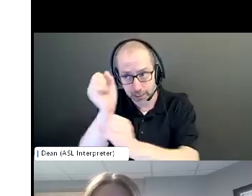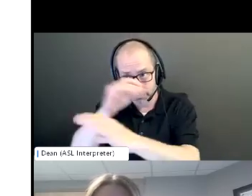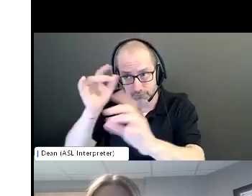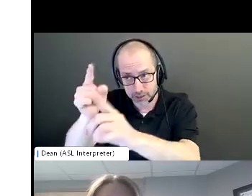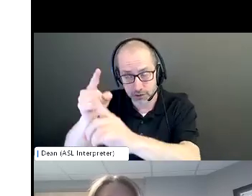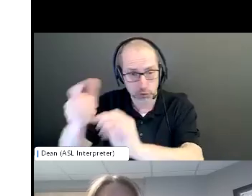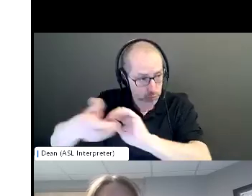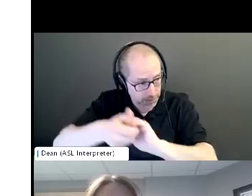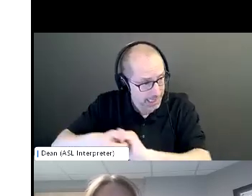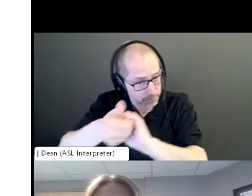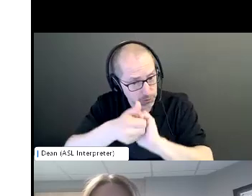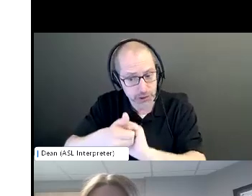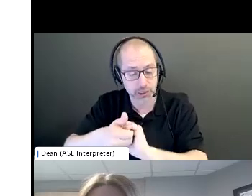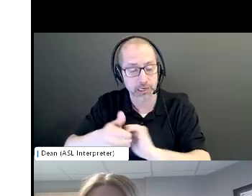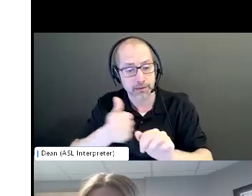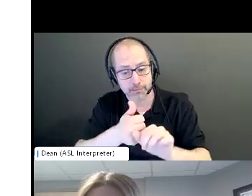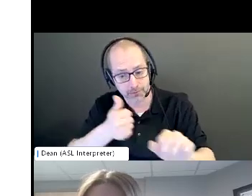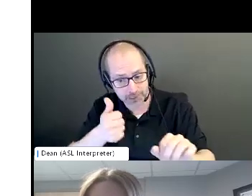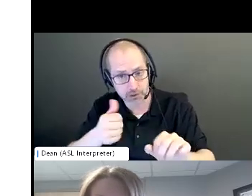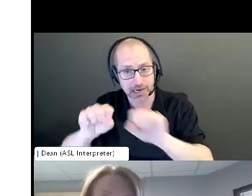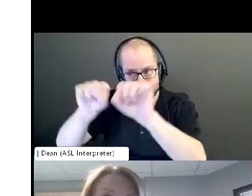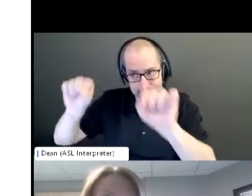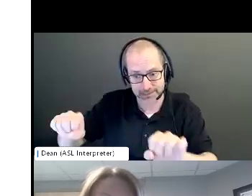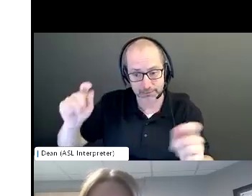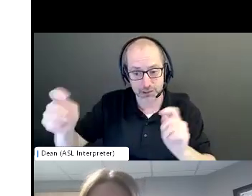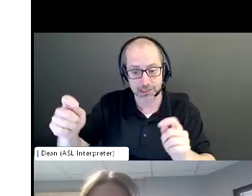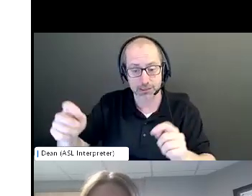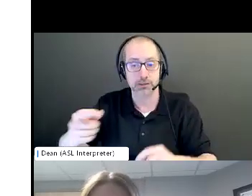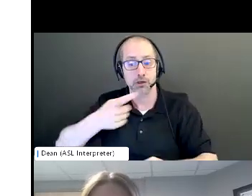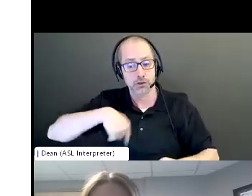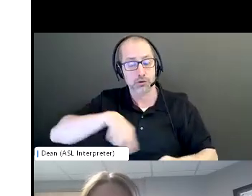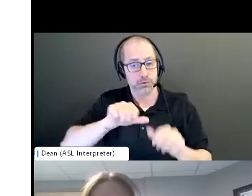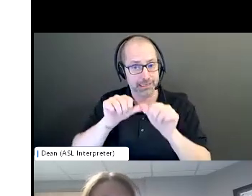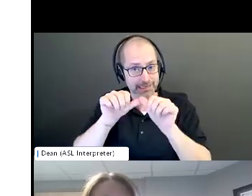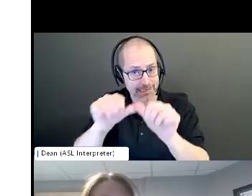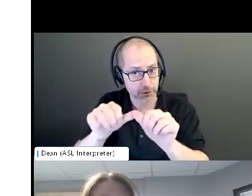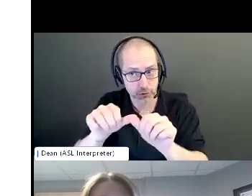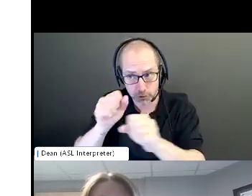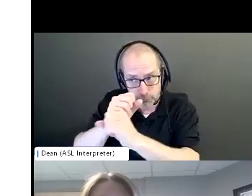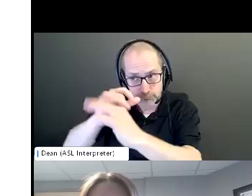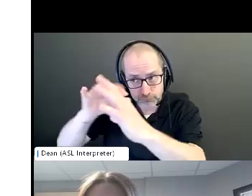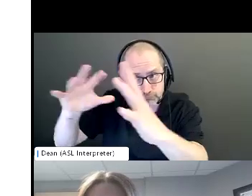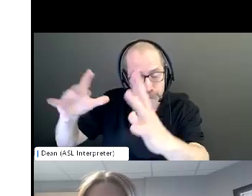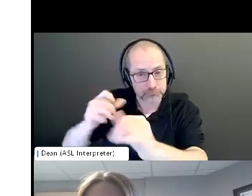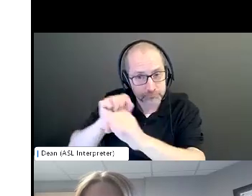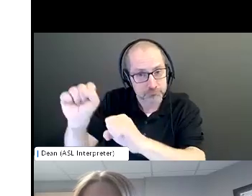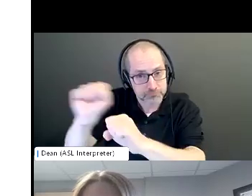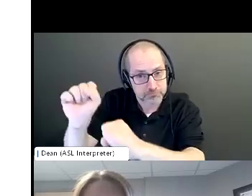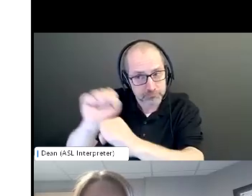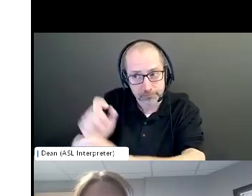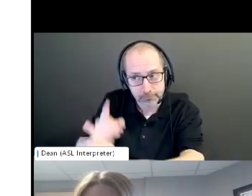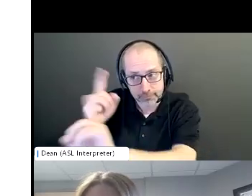change. At Seniors NL, we continue to do our part in bringing this vision to life through the fostering of